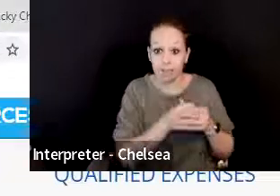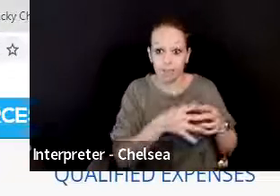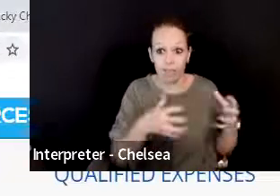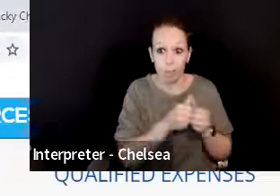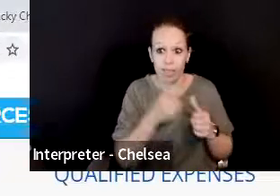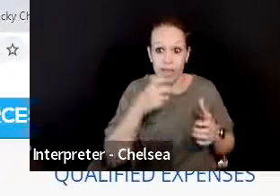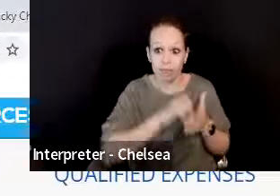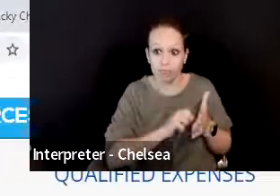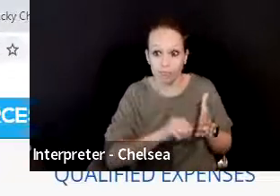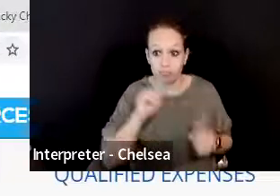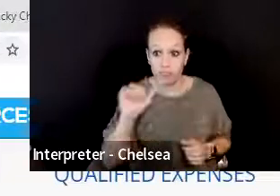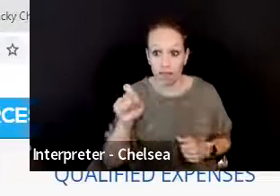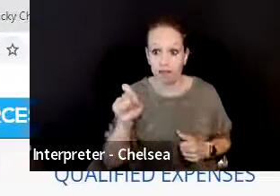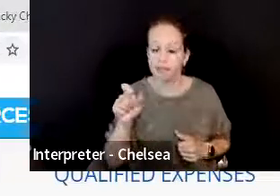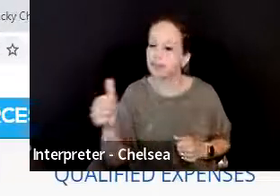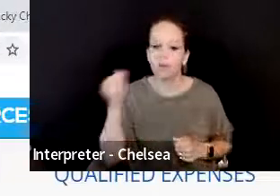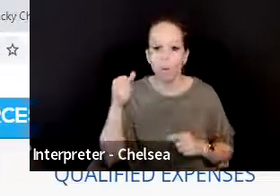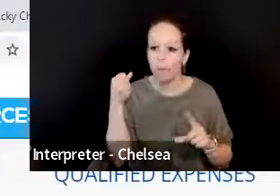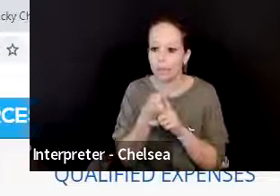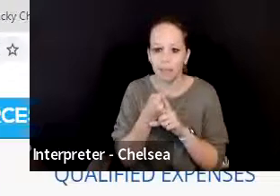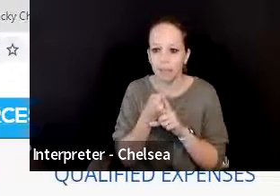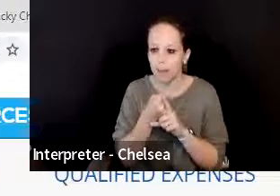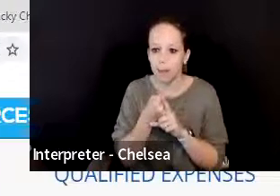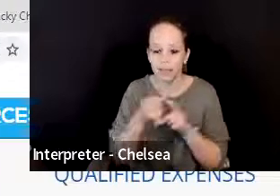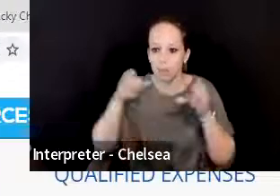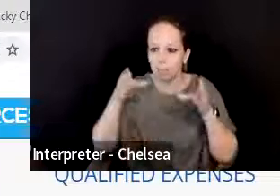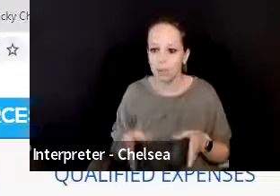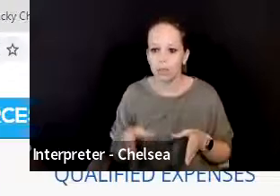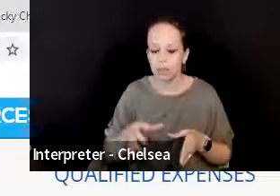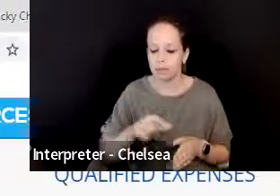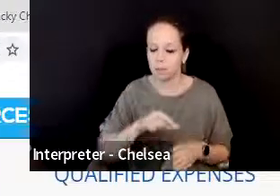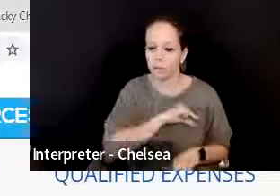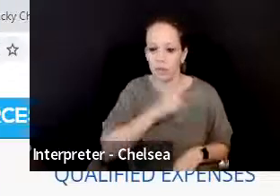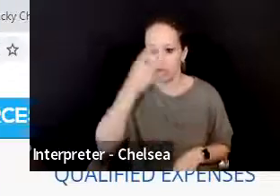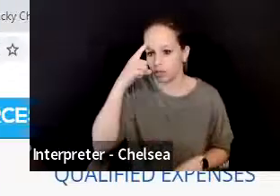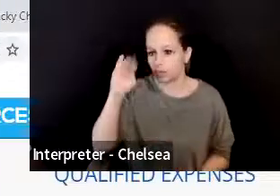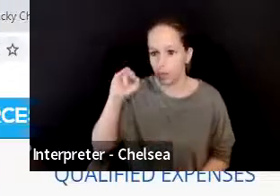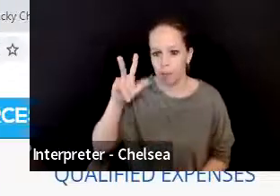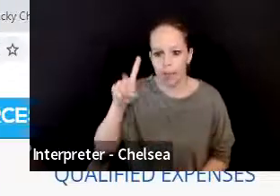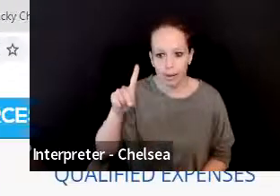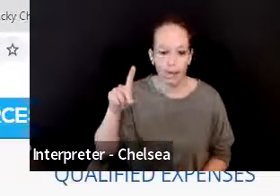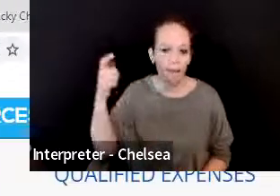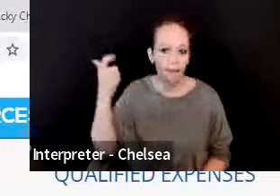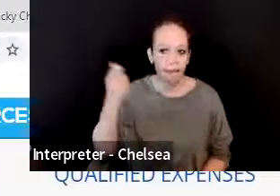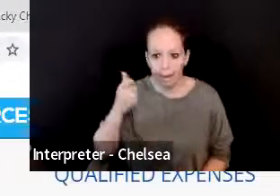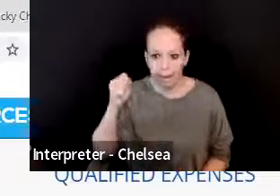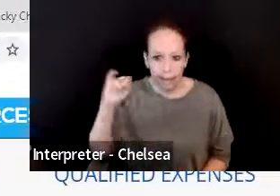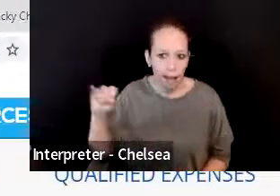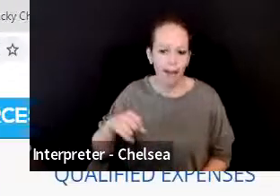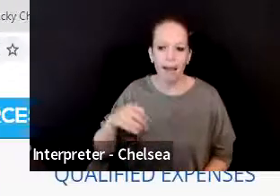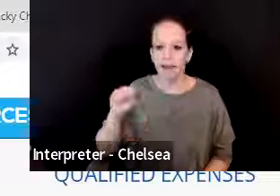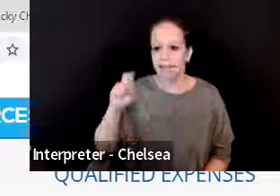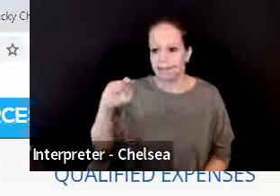And again, it does not impact a person's eligibility for Medicaid or SSI or SNAP benefits or